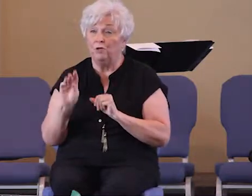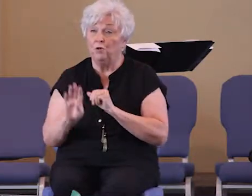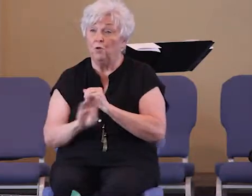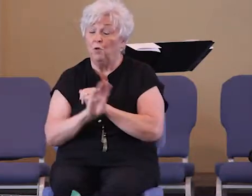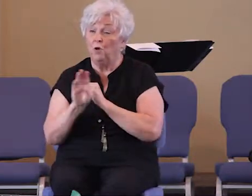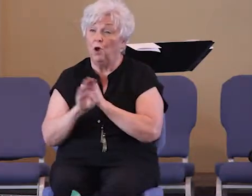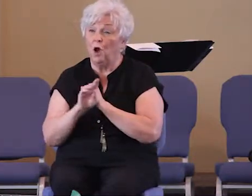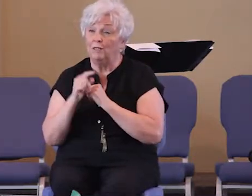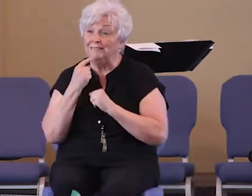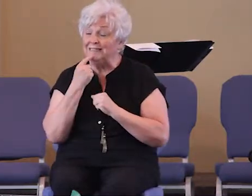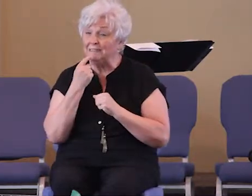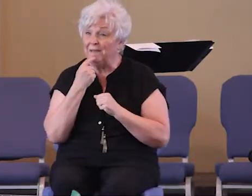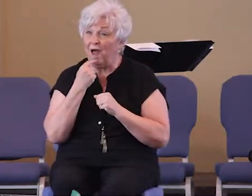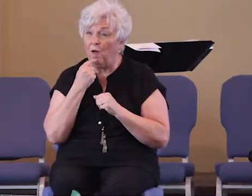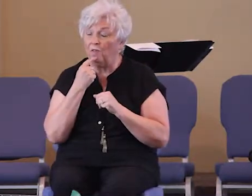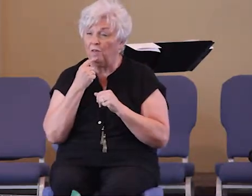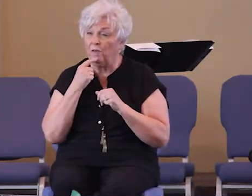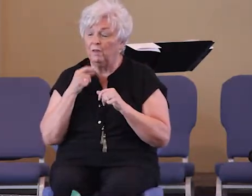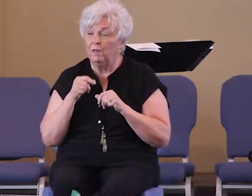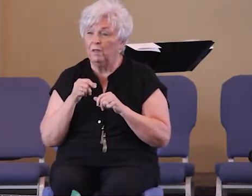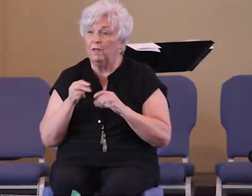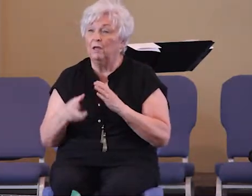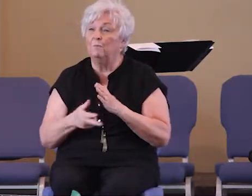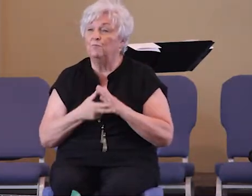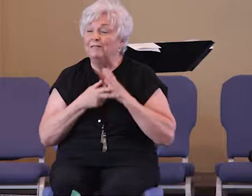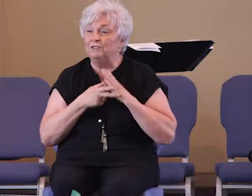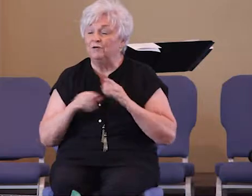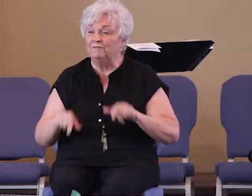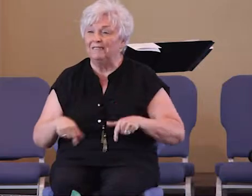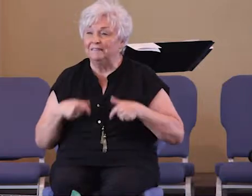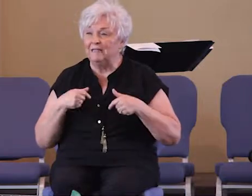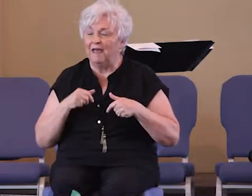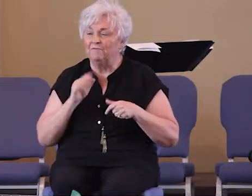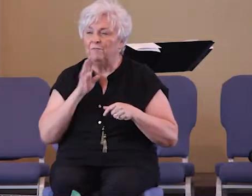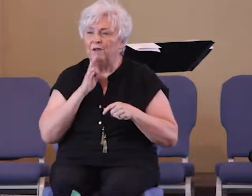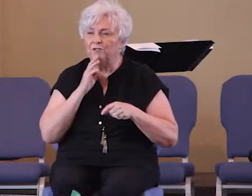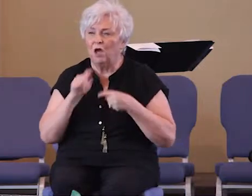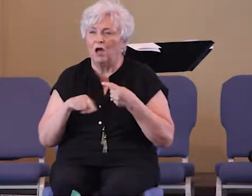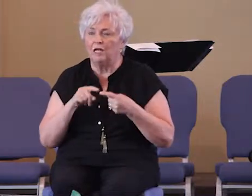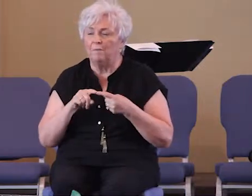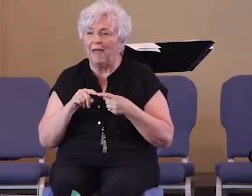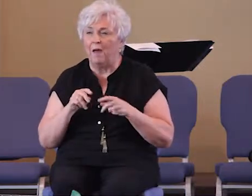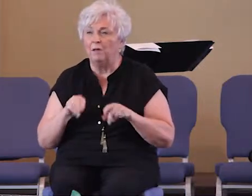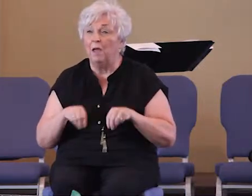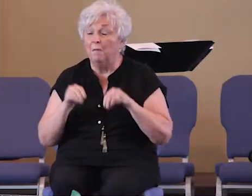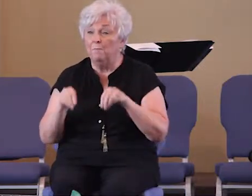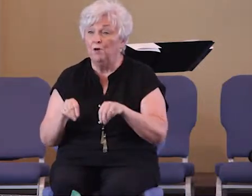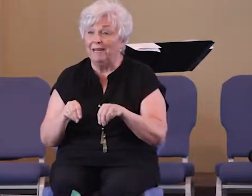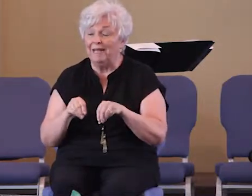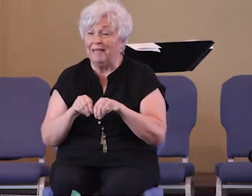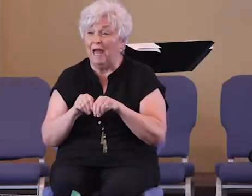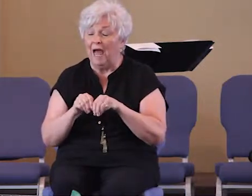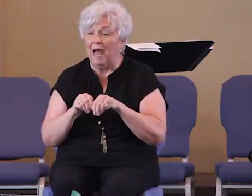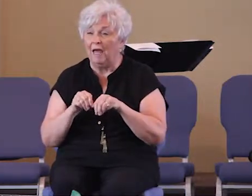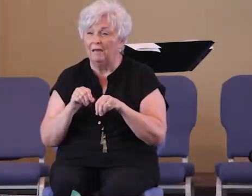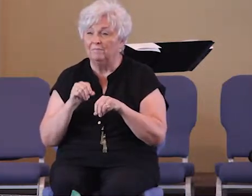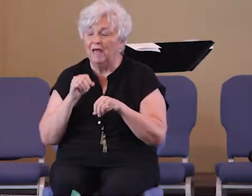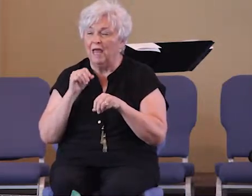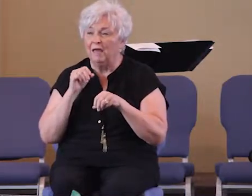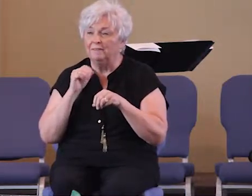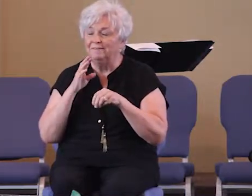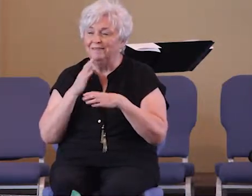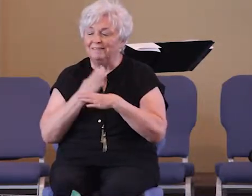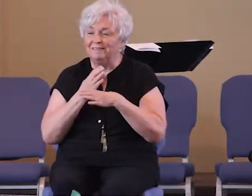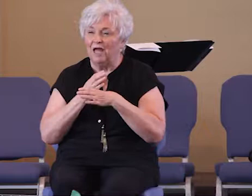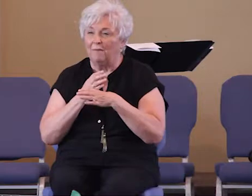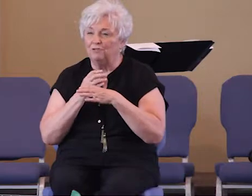life. And now we're not talking about putting a nighttime non-snoring mouth guard in. Or a football helmet and you